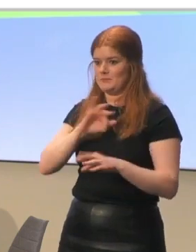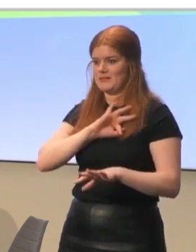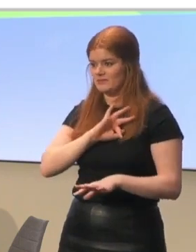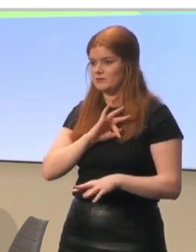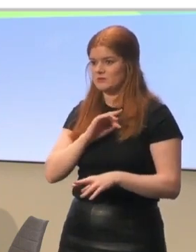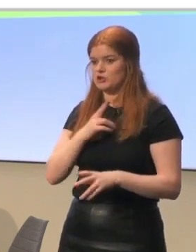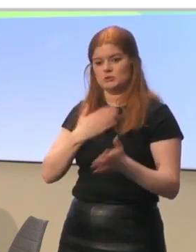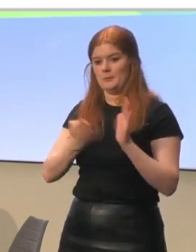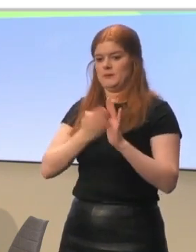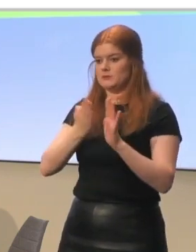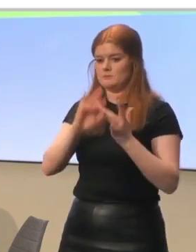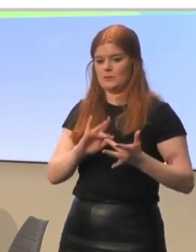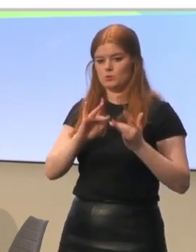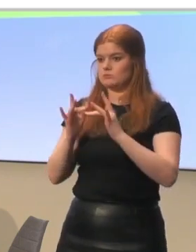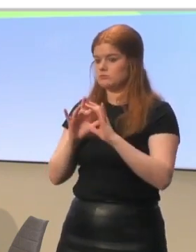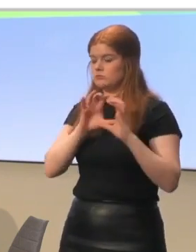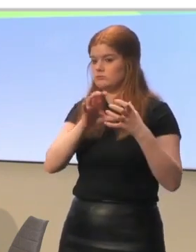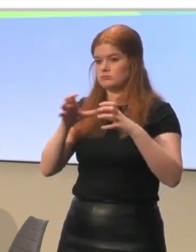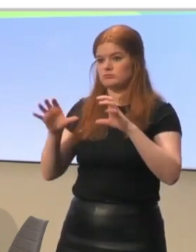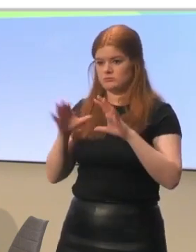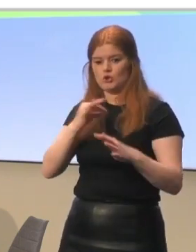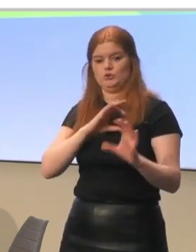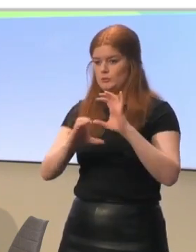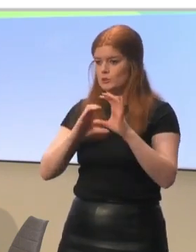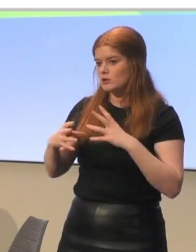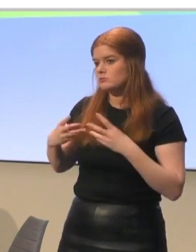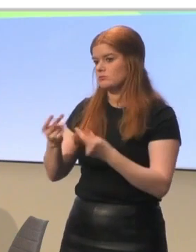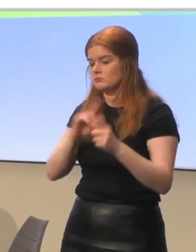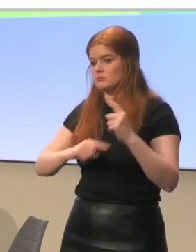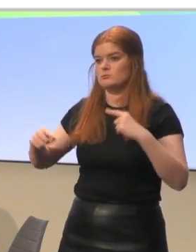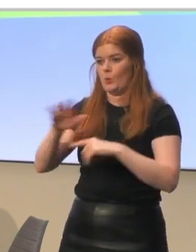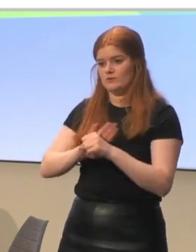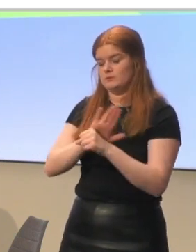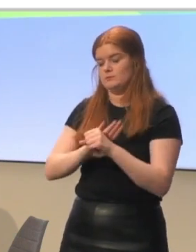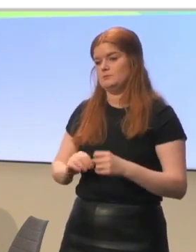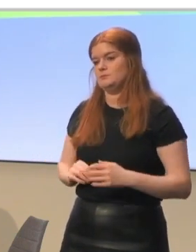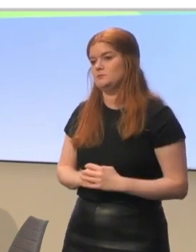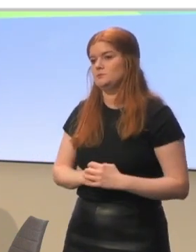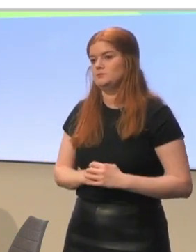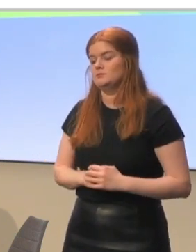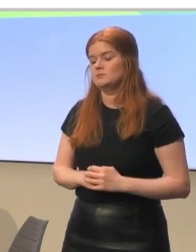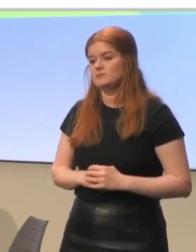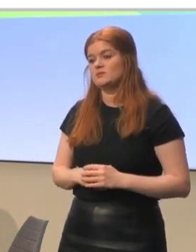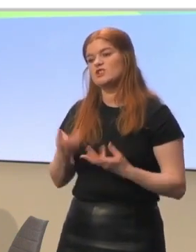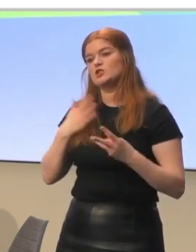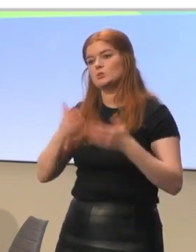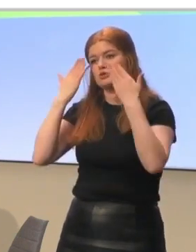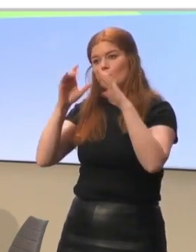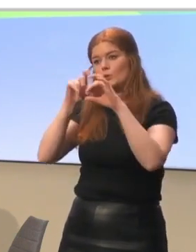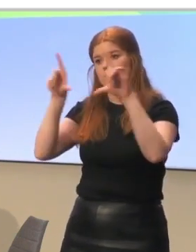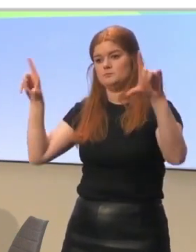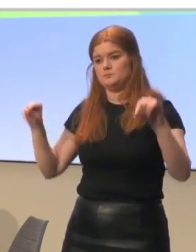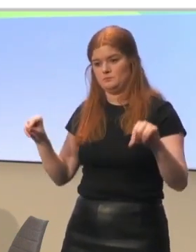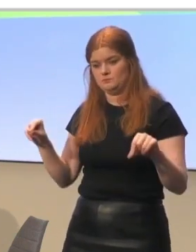actually just building up good communication across the sector. So just to show you